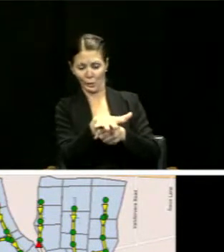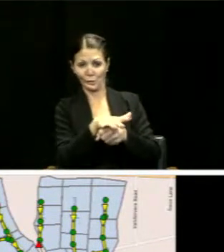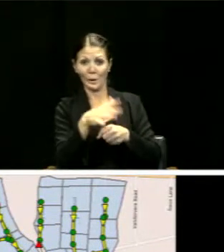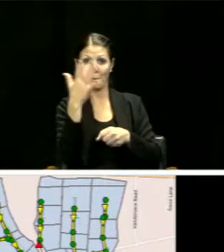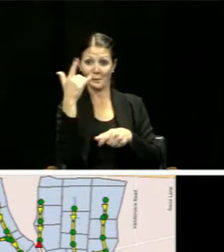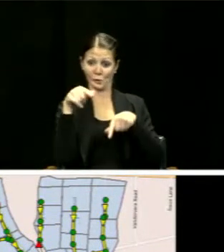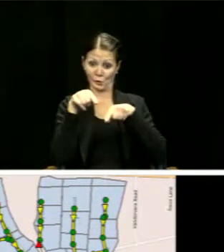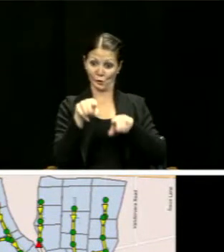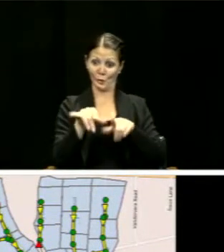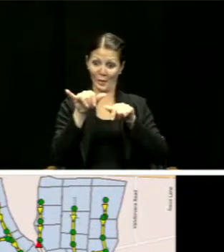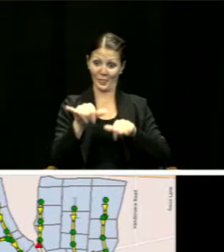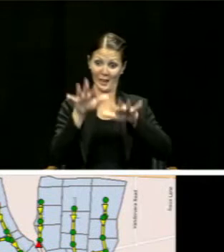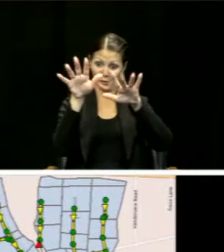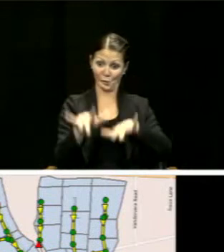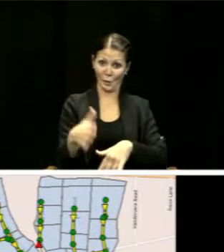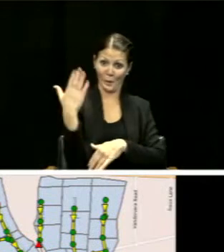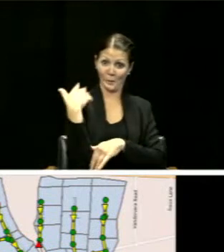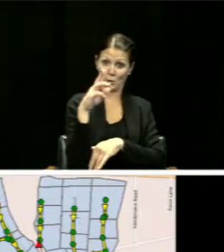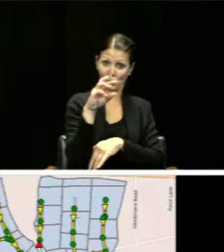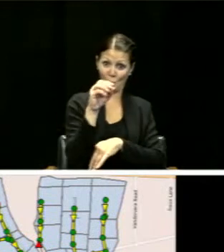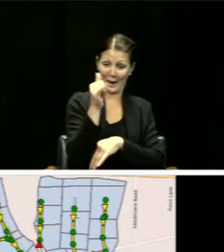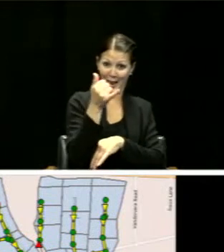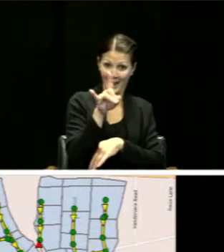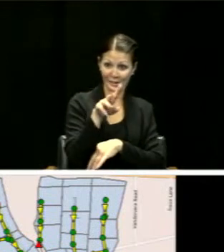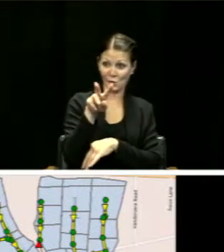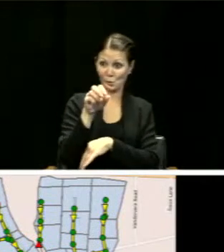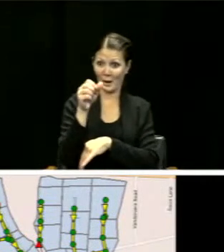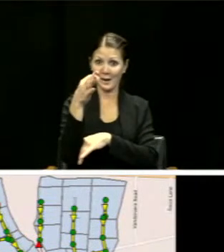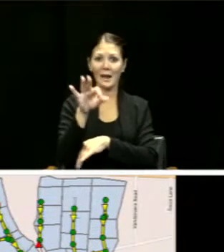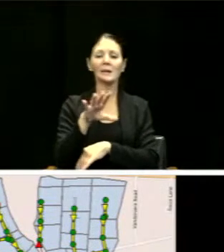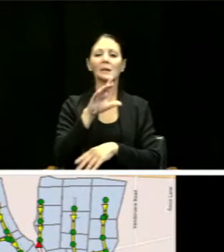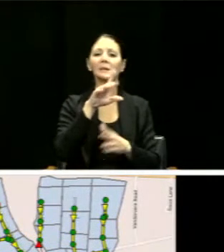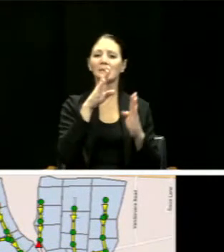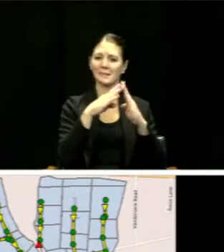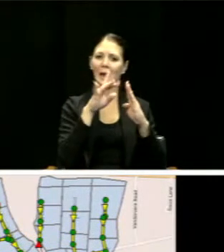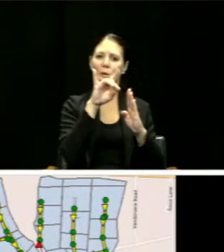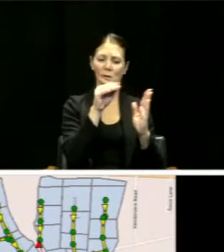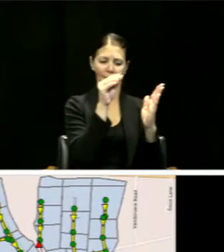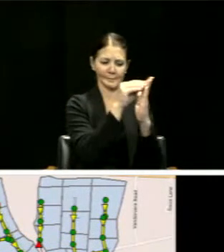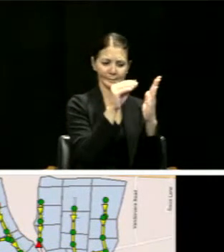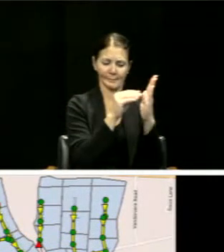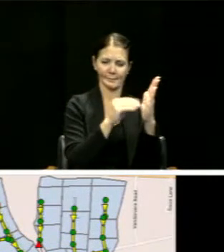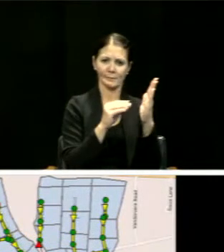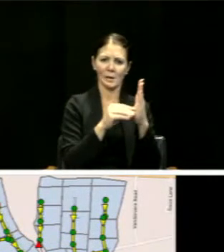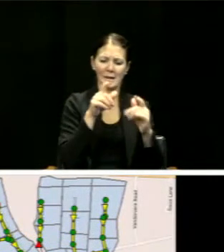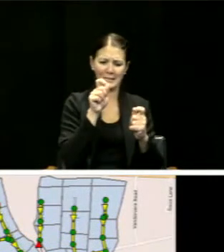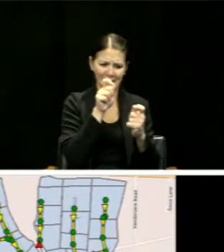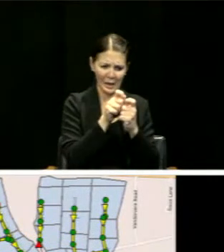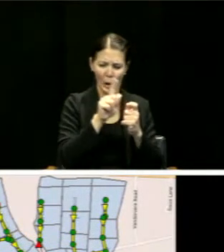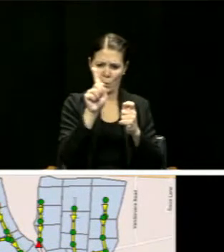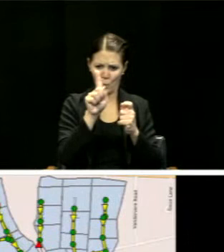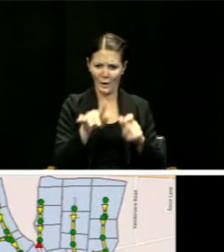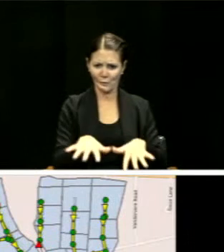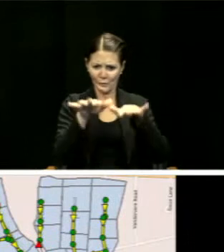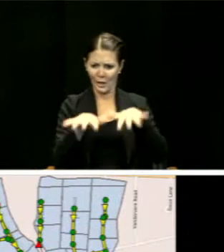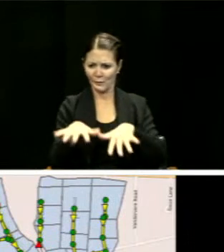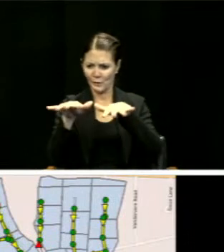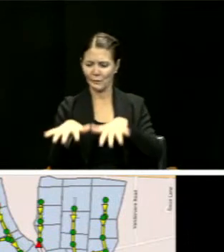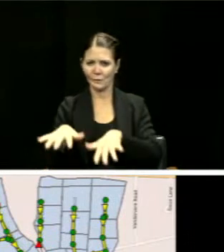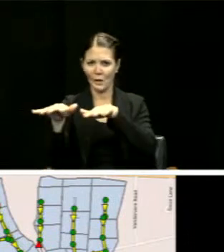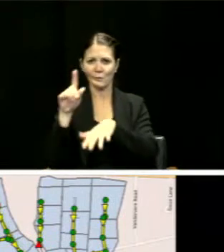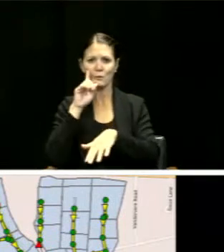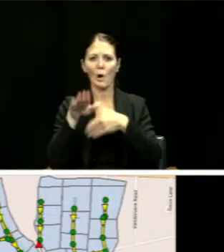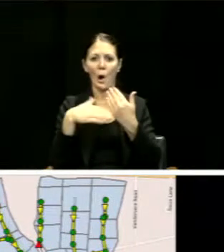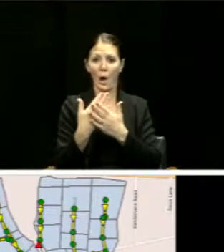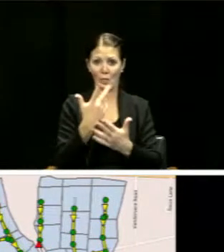storm events in 2018 and 2019, the town actually documented locations of flooding within all 3 of the